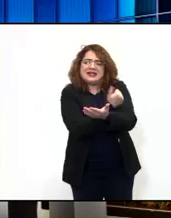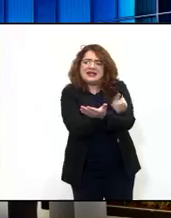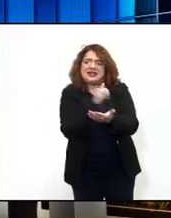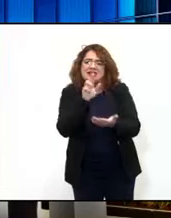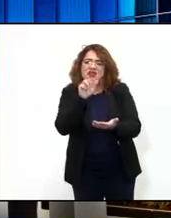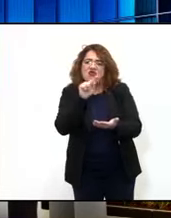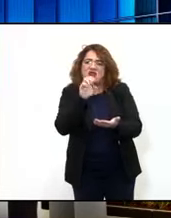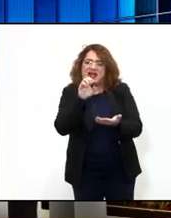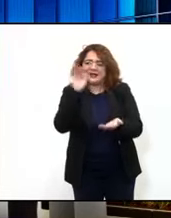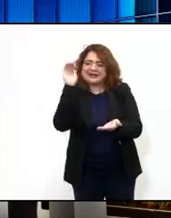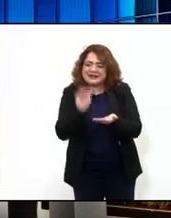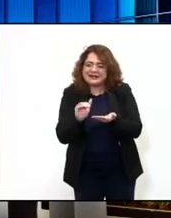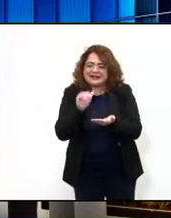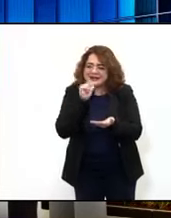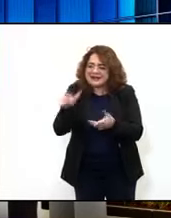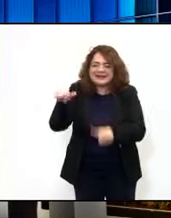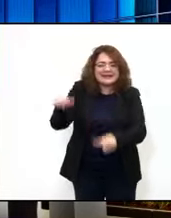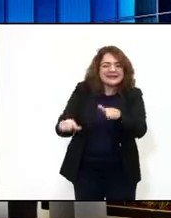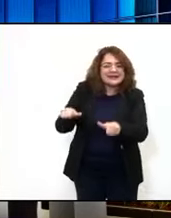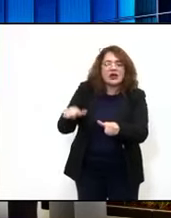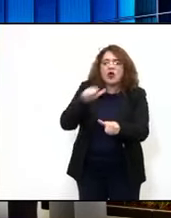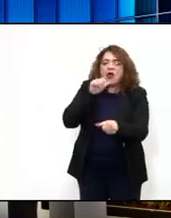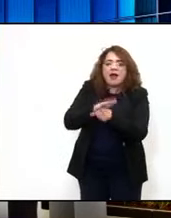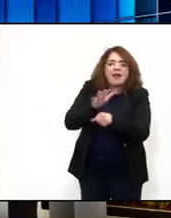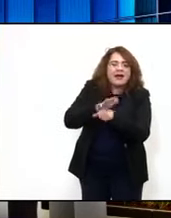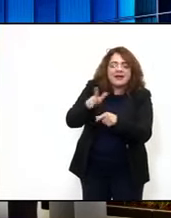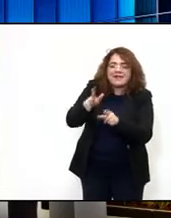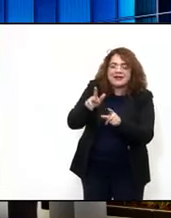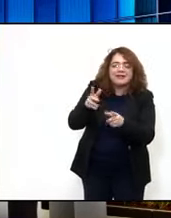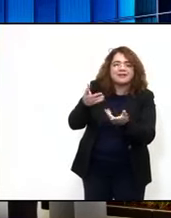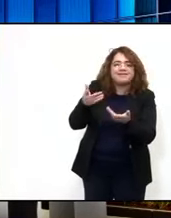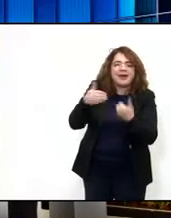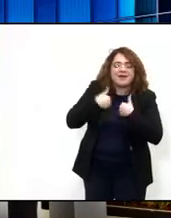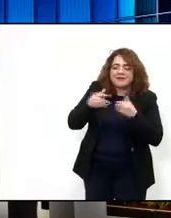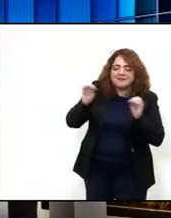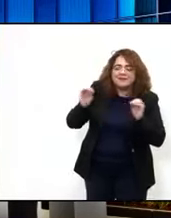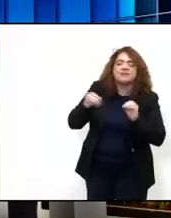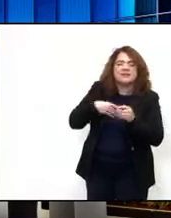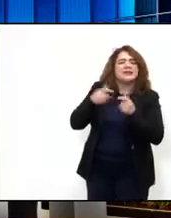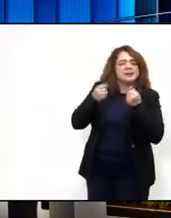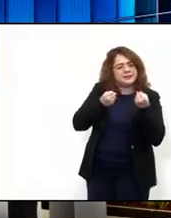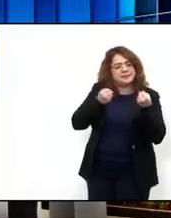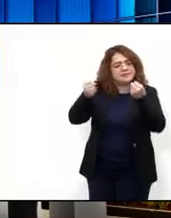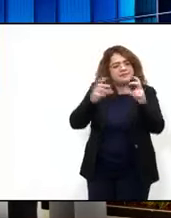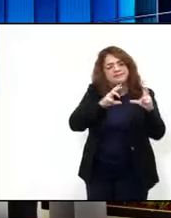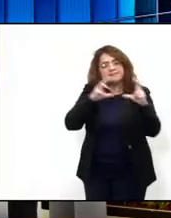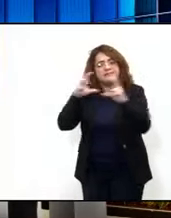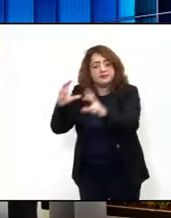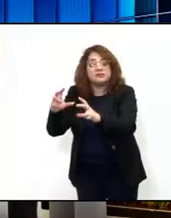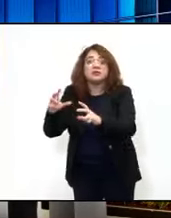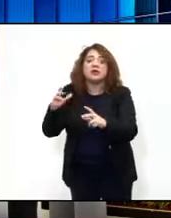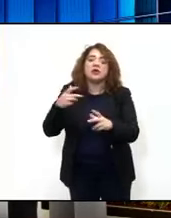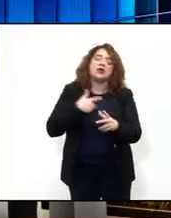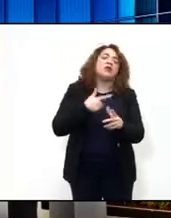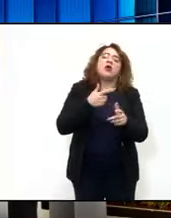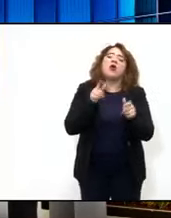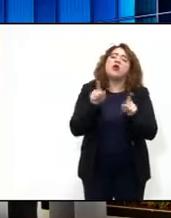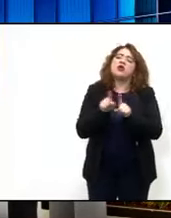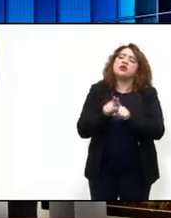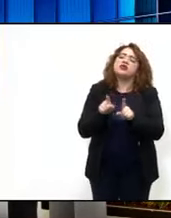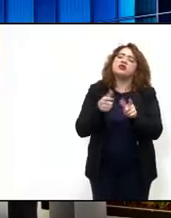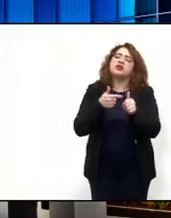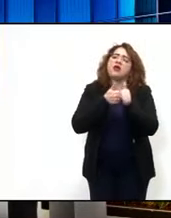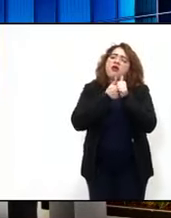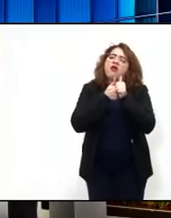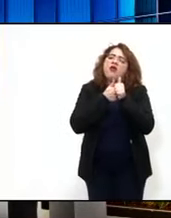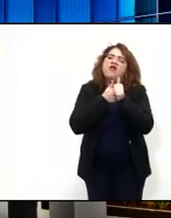Our equity group continues to meet weekly and includes organizations across Long Beach. We follow their lead, so they bring to us what's working and